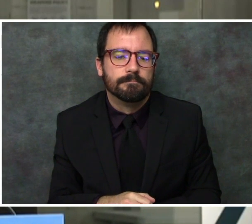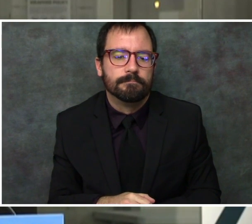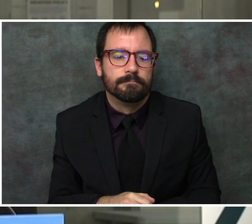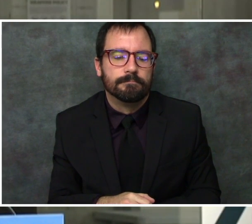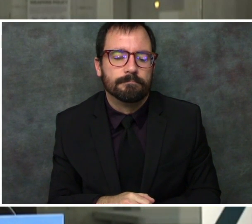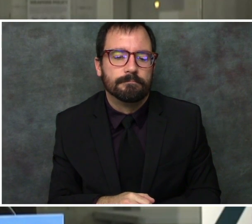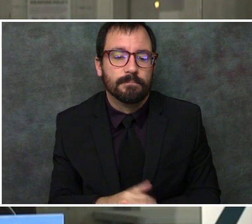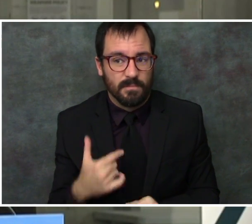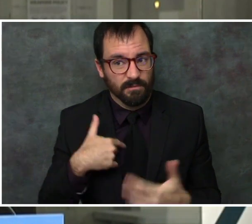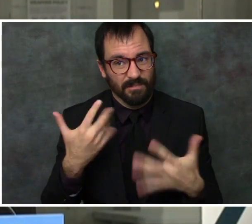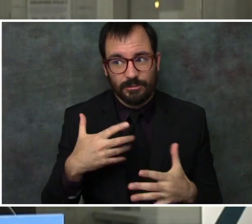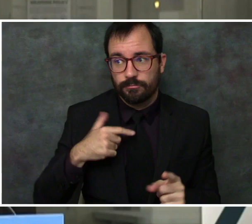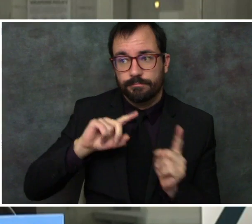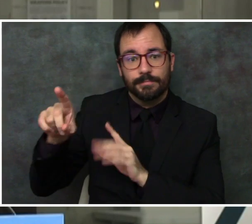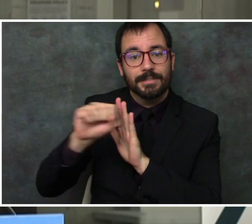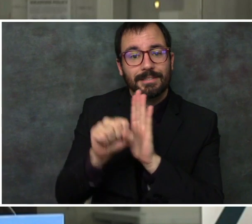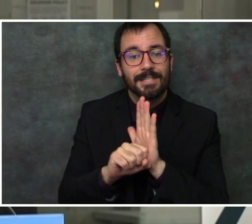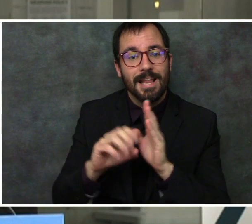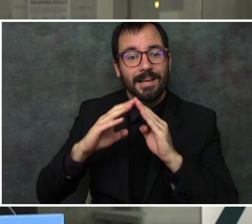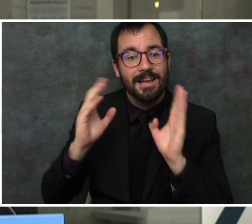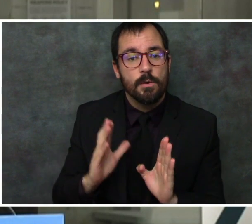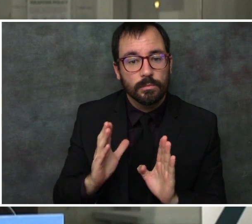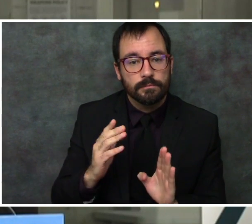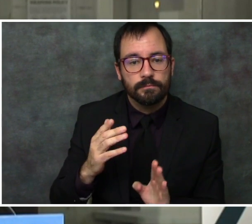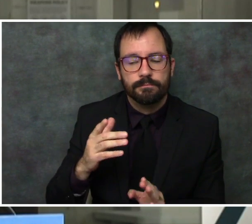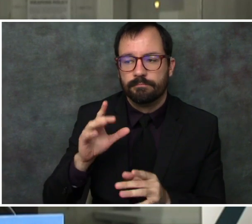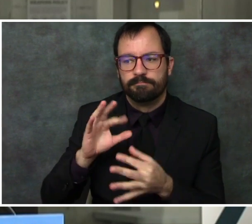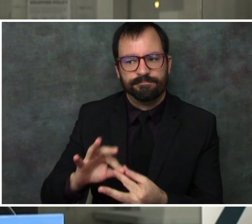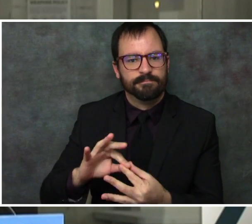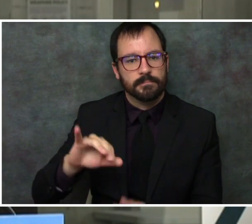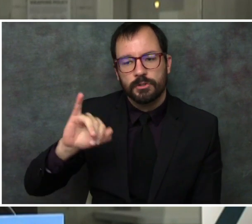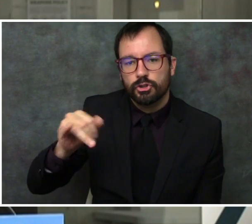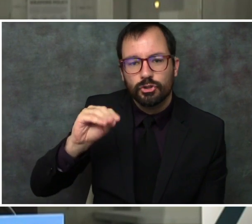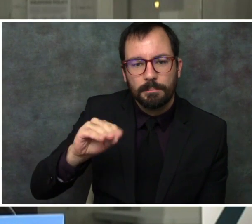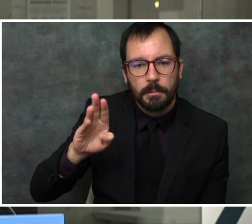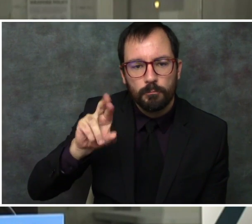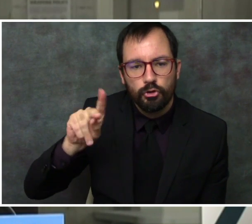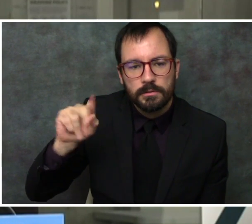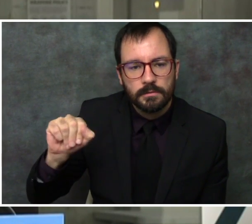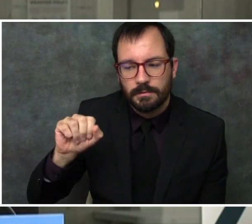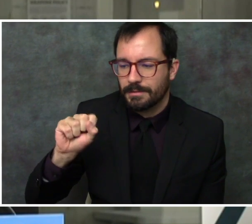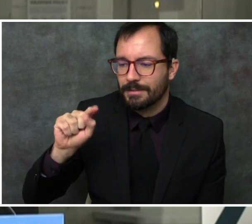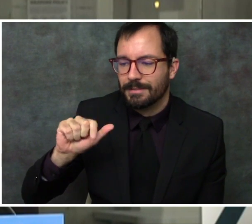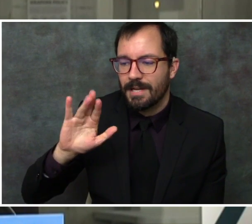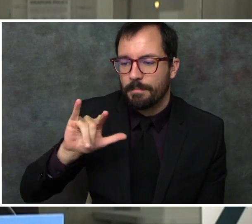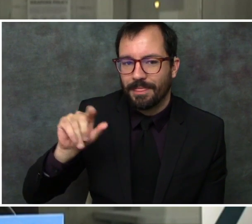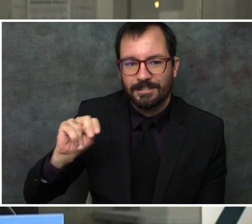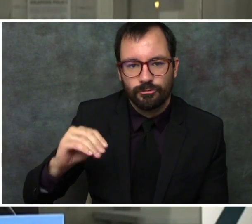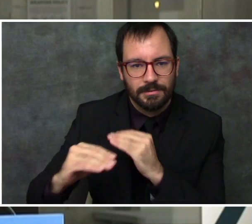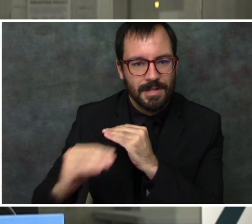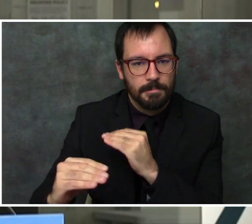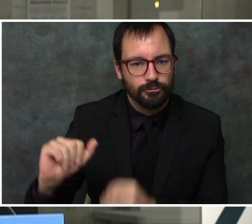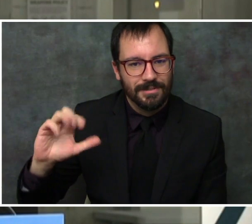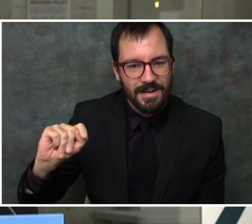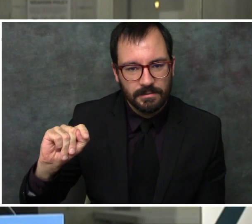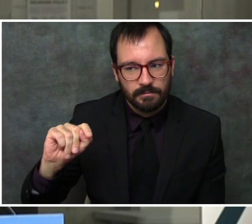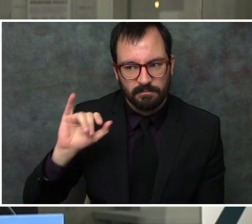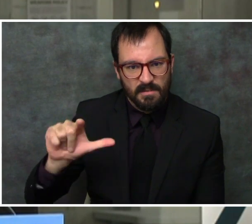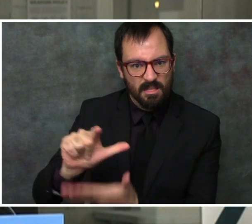at the State House on the Jim Brooks Stabilization Act to prevent evictions. It did not pass at the State House. Many of